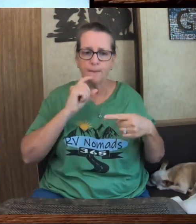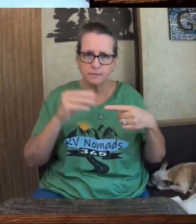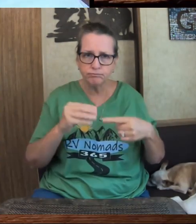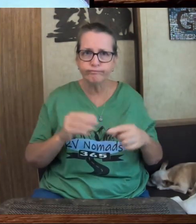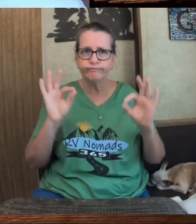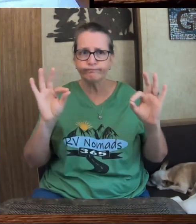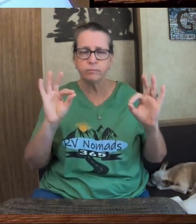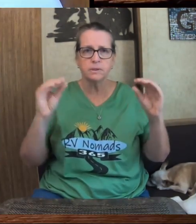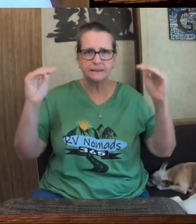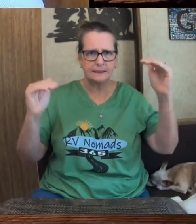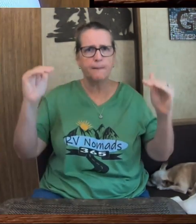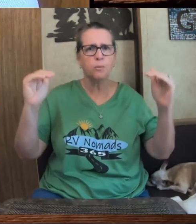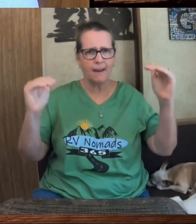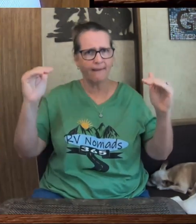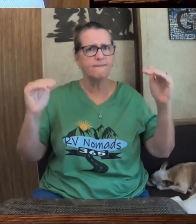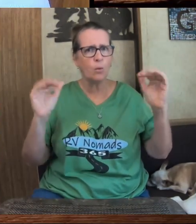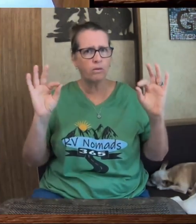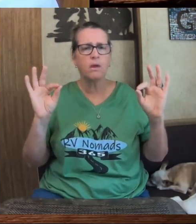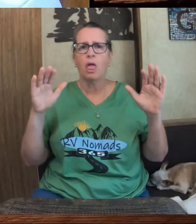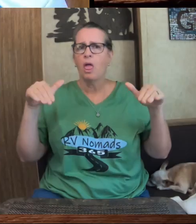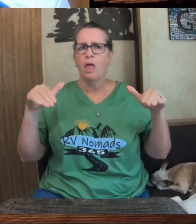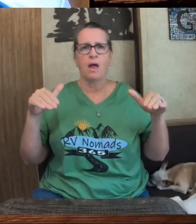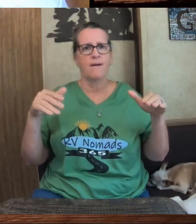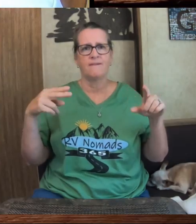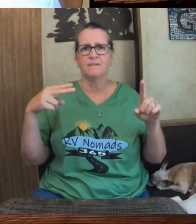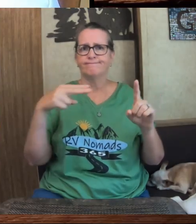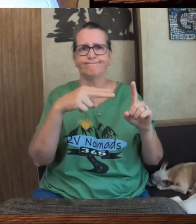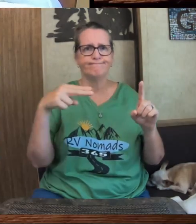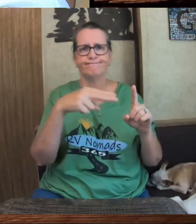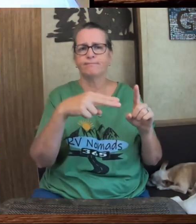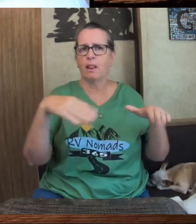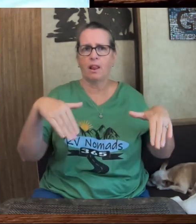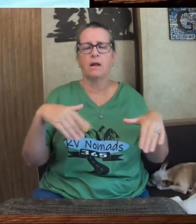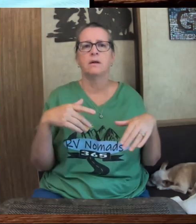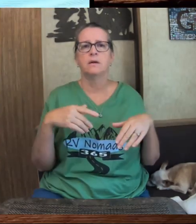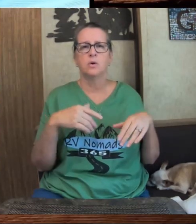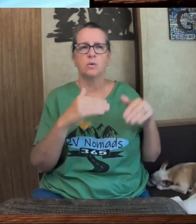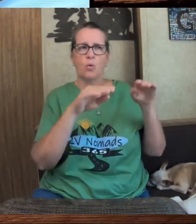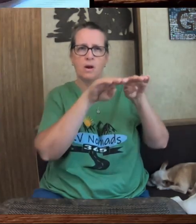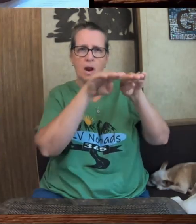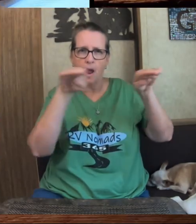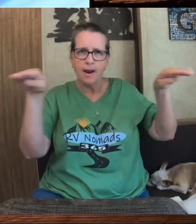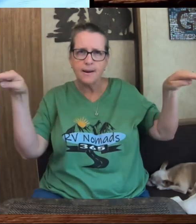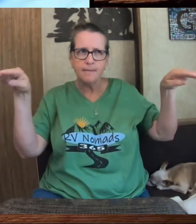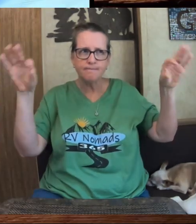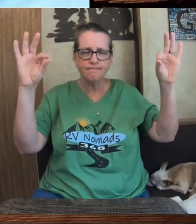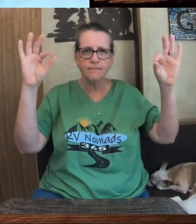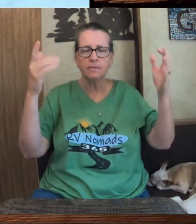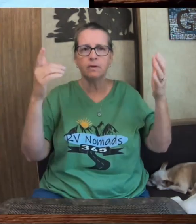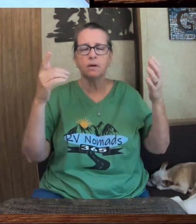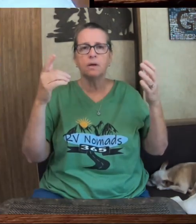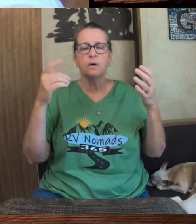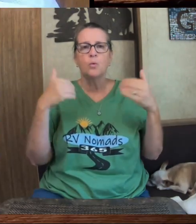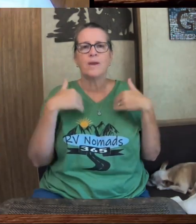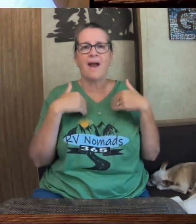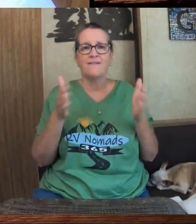on, and you know, they still move back and forth because we haven't fastened them down yet. We wanted to line up the shelves. We have